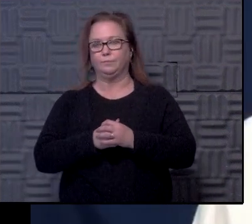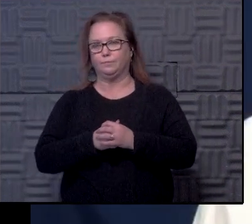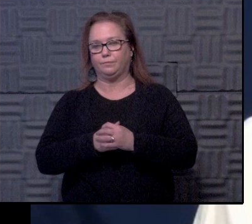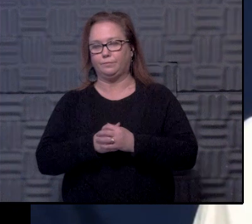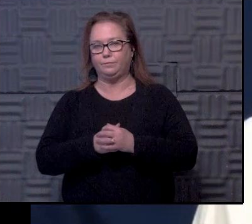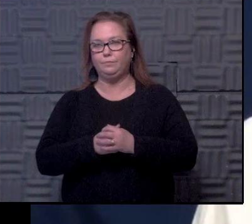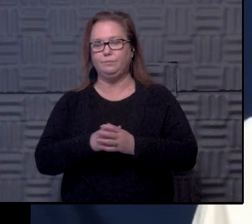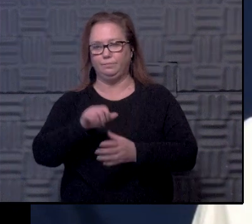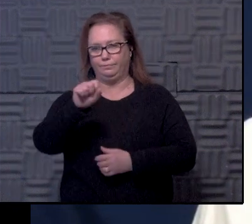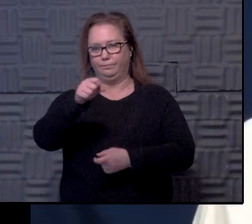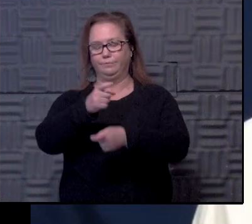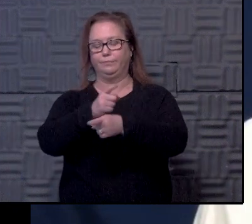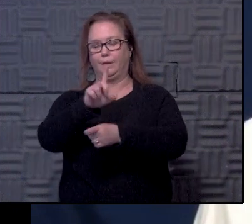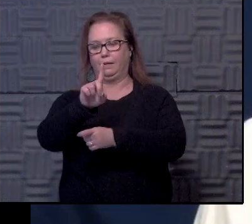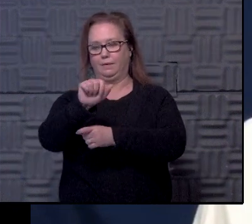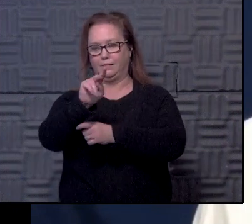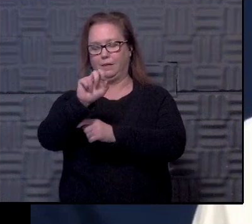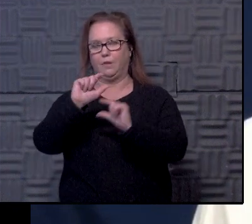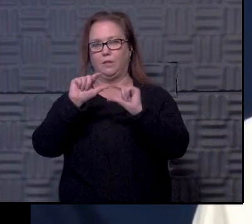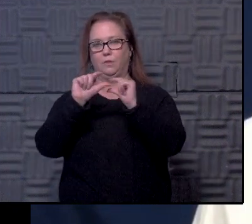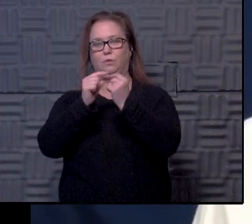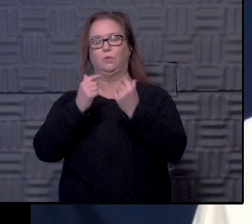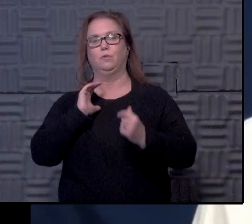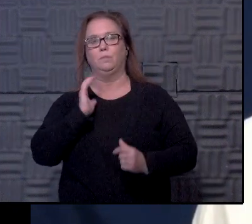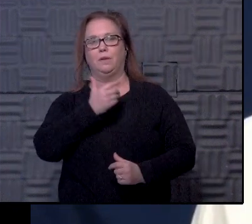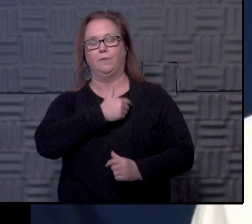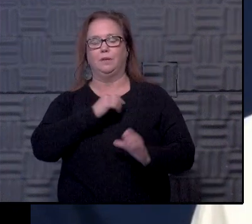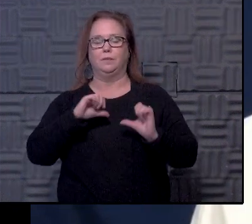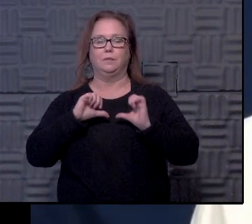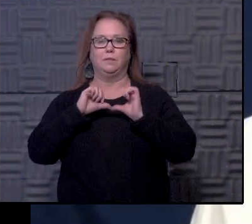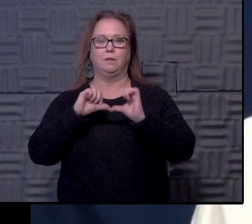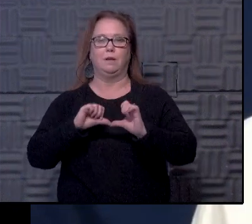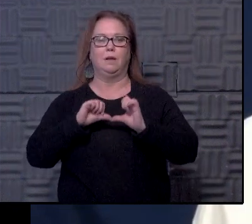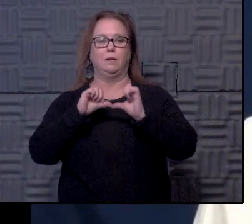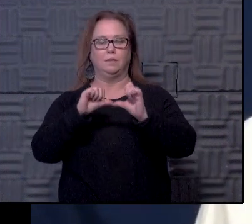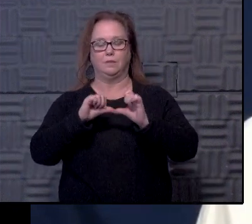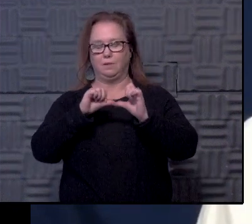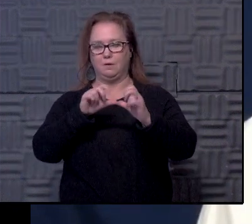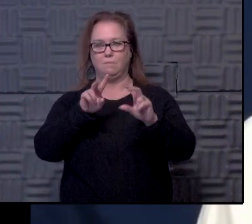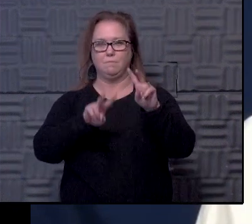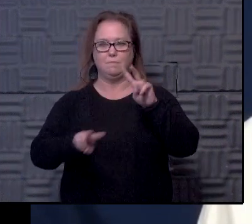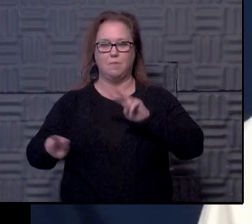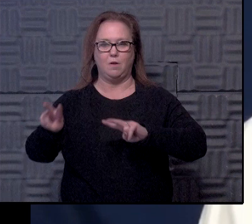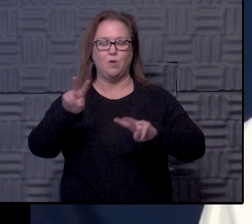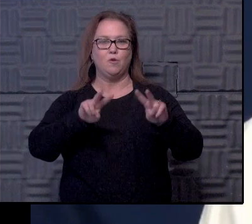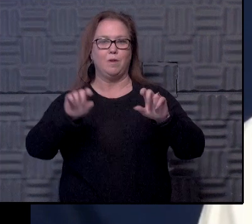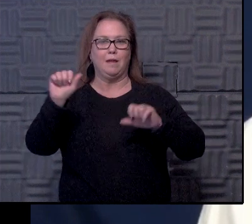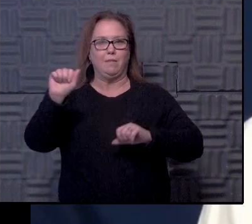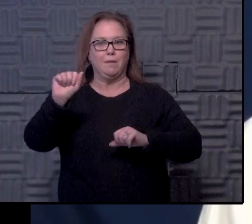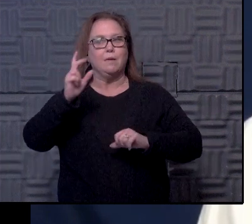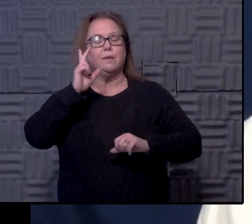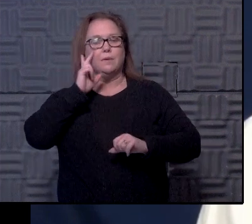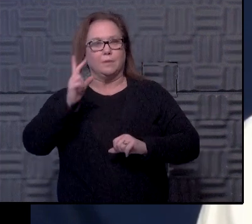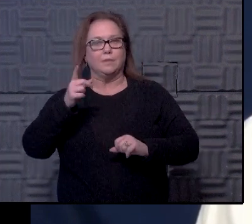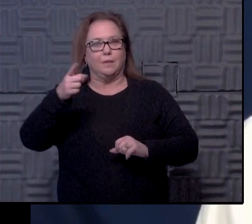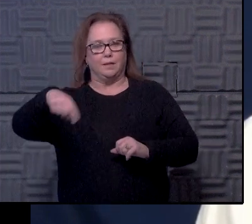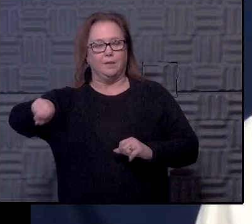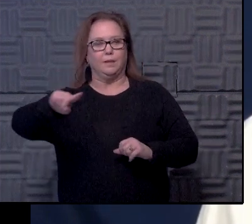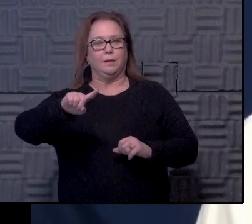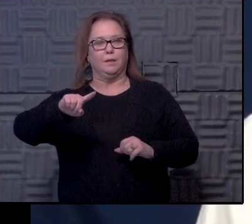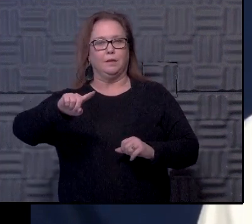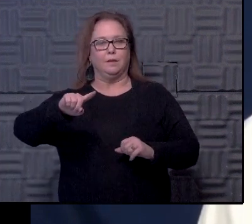You're right, Dana. There is a group of us that is constantly monitoring what we see come in the sense